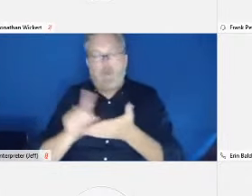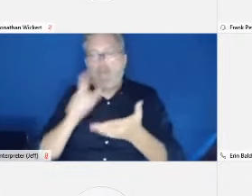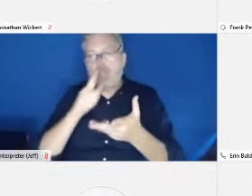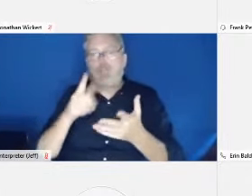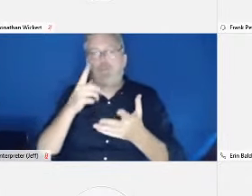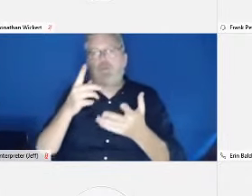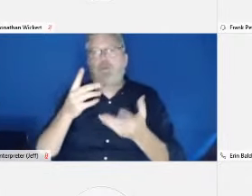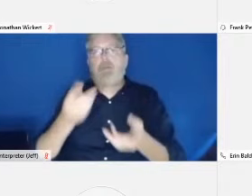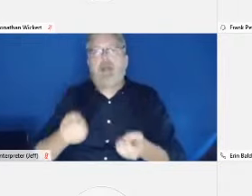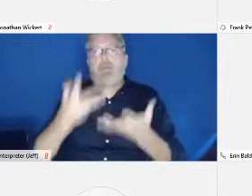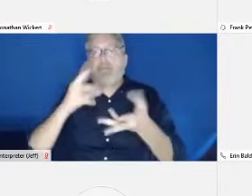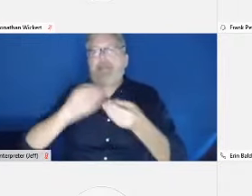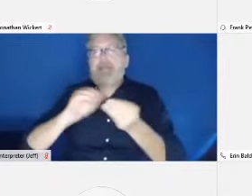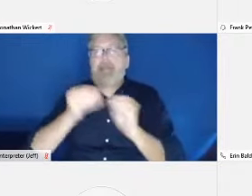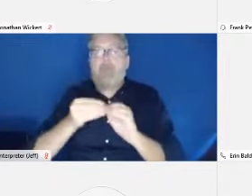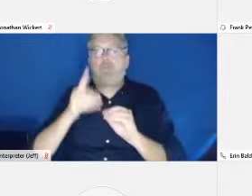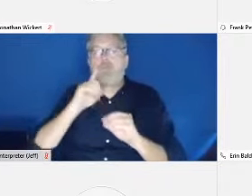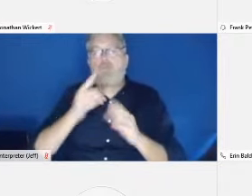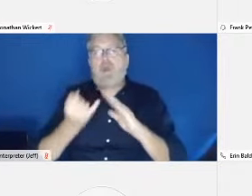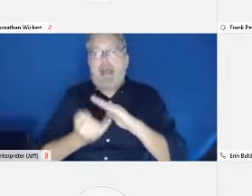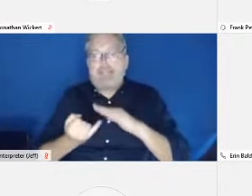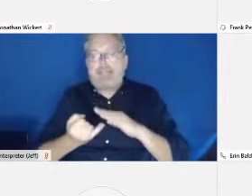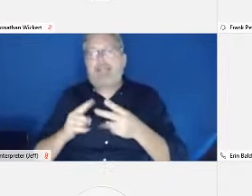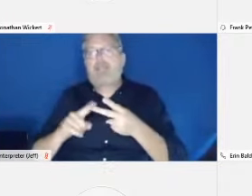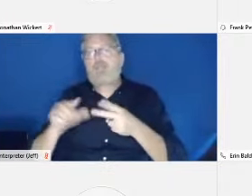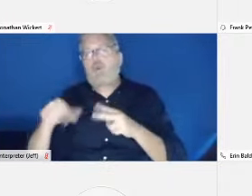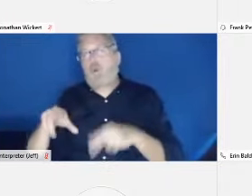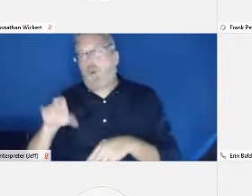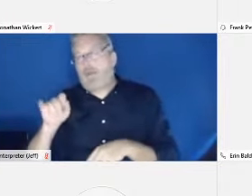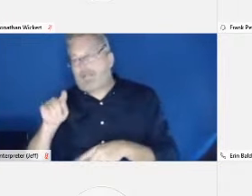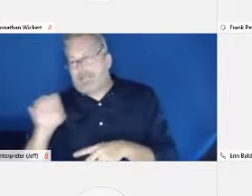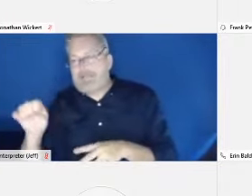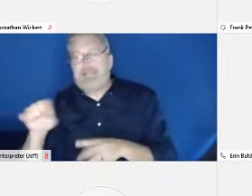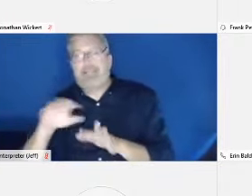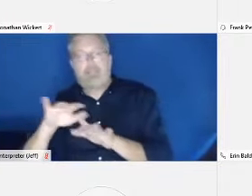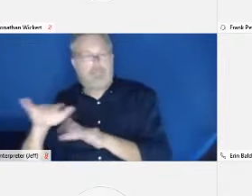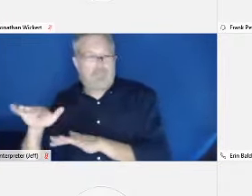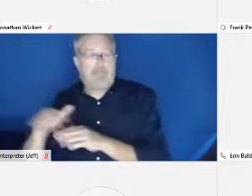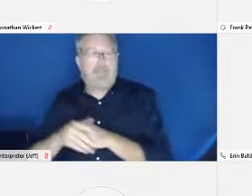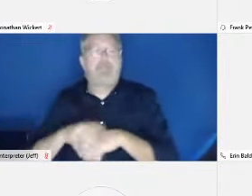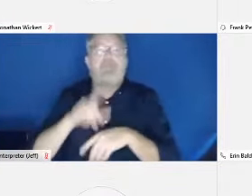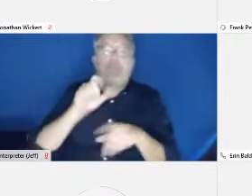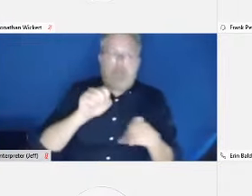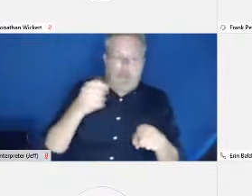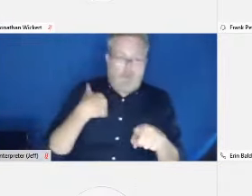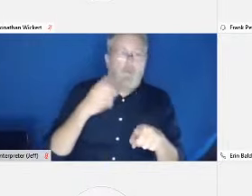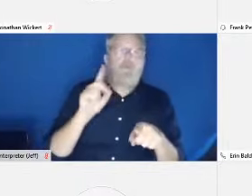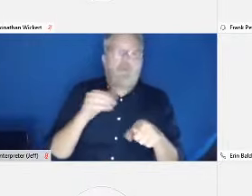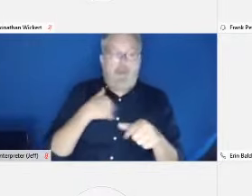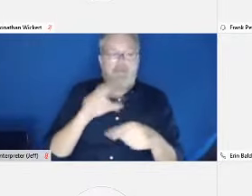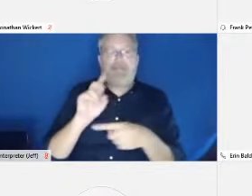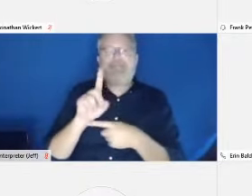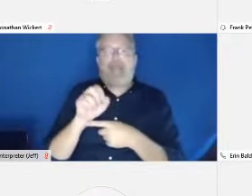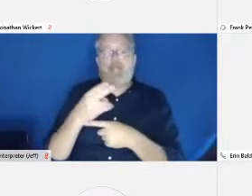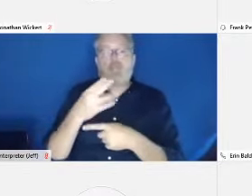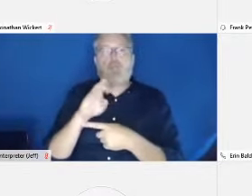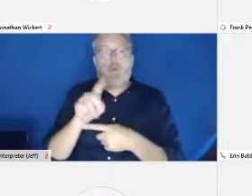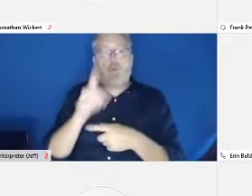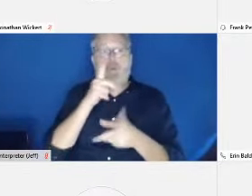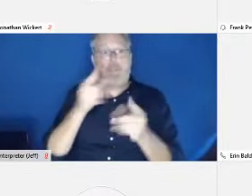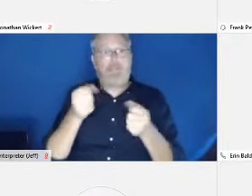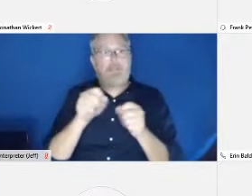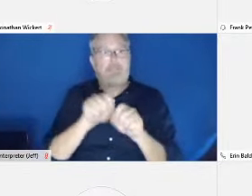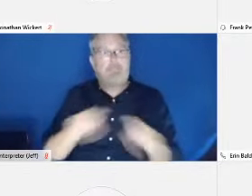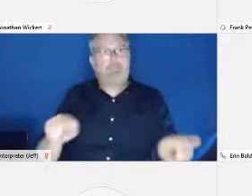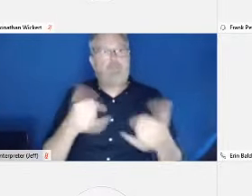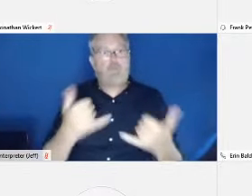and quarantine? Could you talk a little bit about our dashboard? Sure, happy to do that. So we do have a dashboard that will be released later